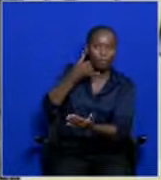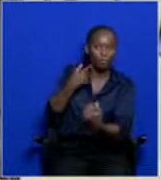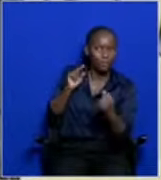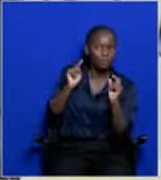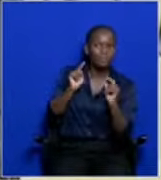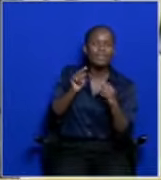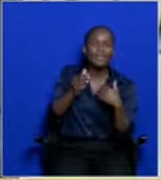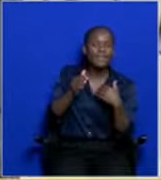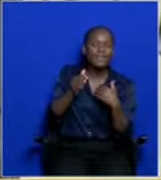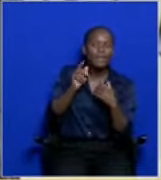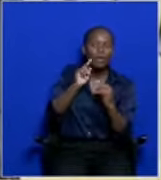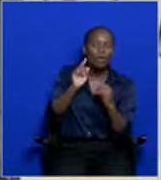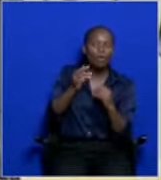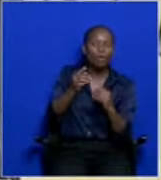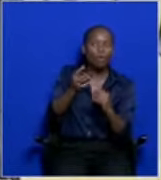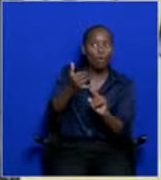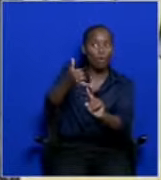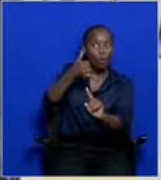statement.